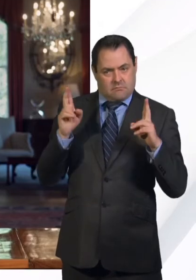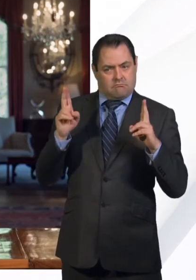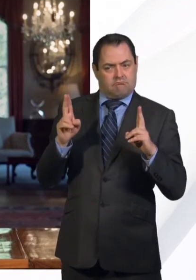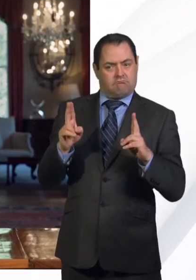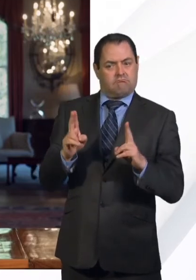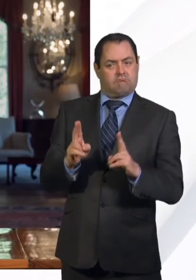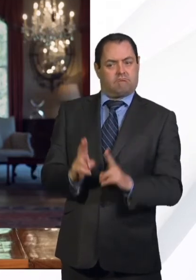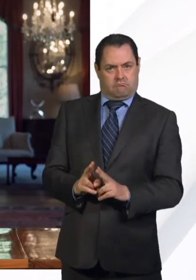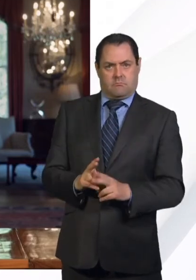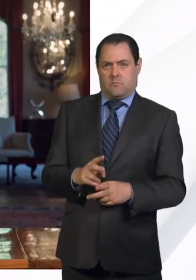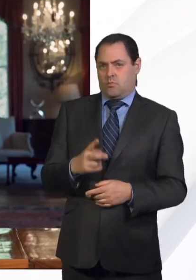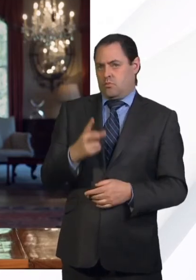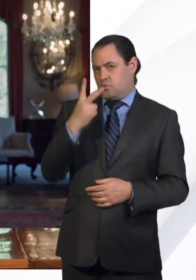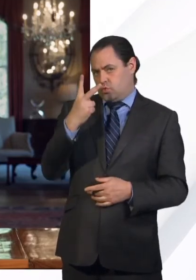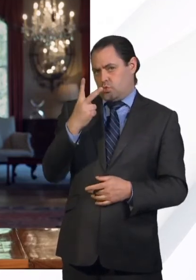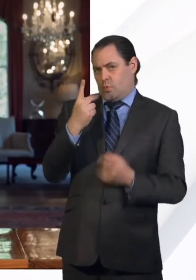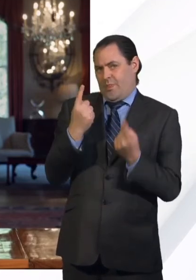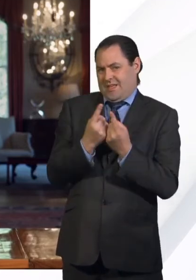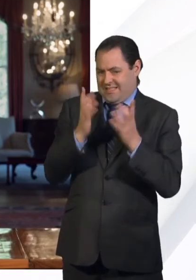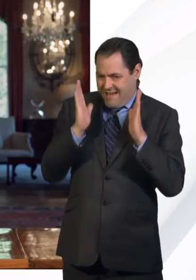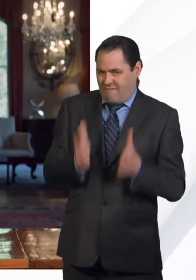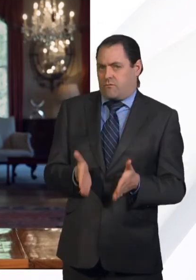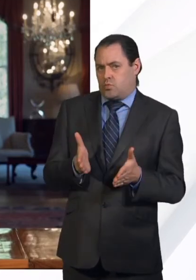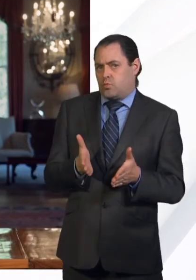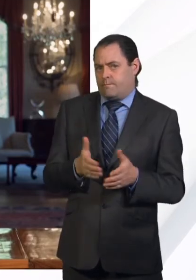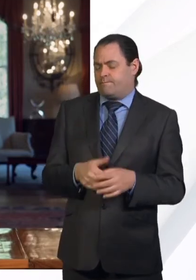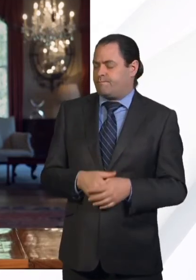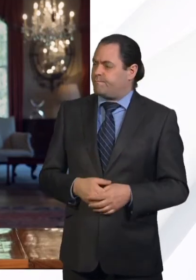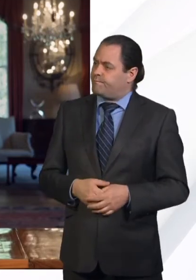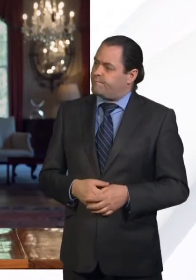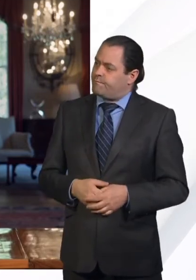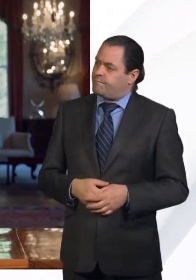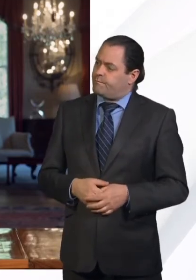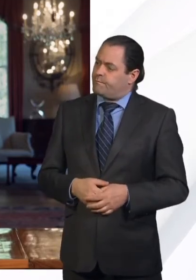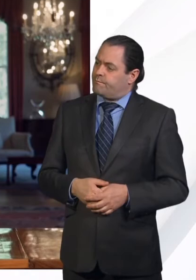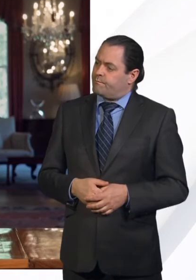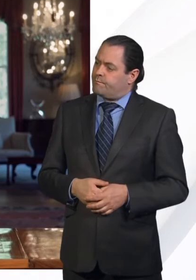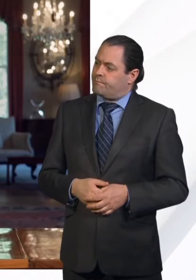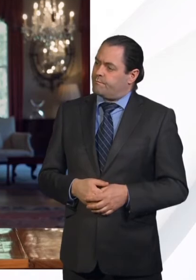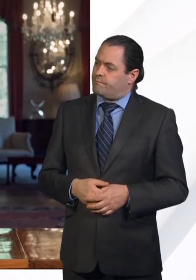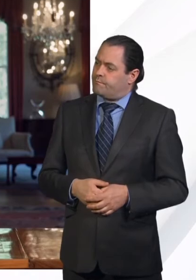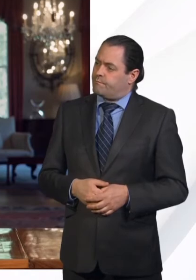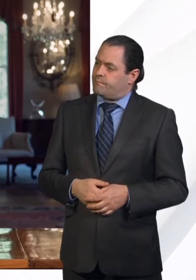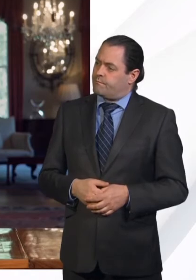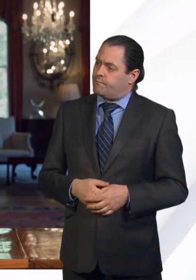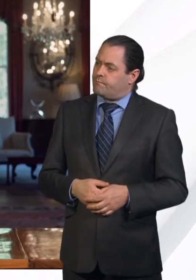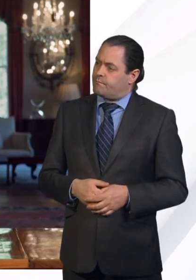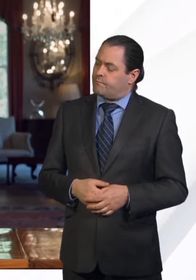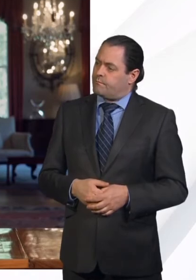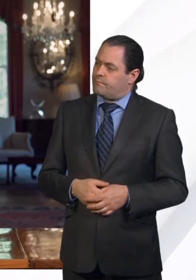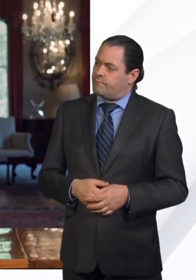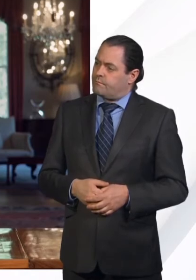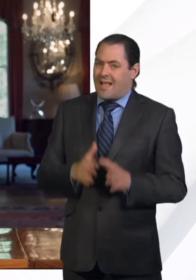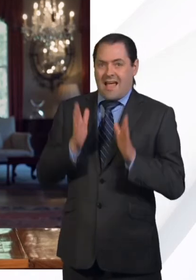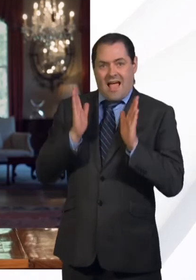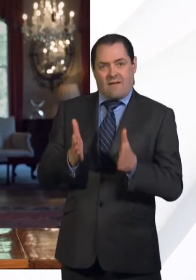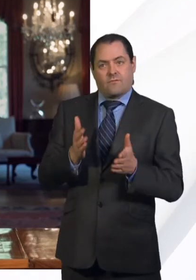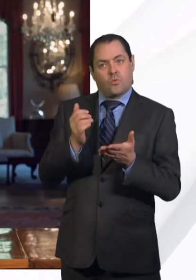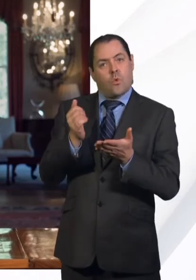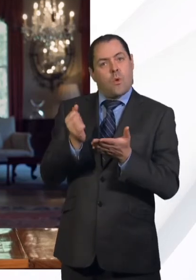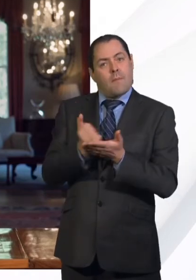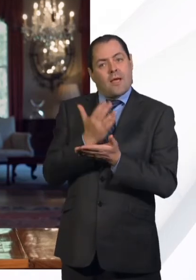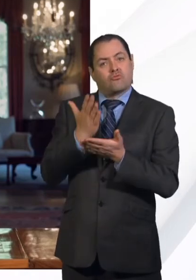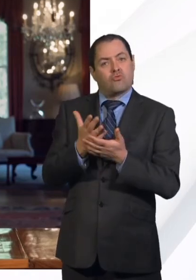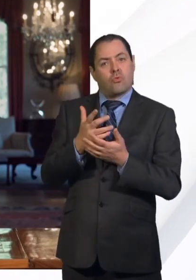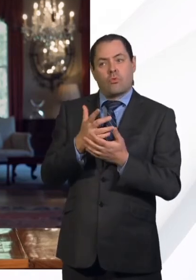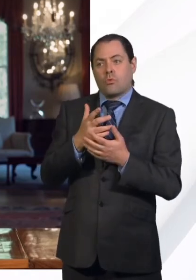are 2 more things we must do. We must reverse rapidly the awful epidemics in